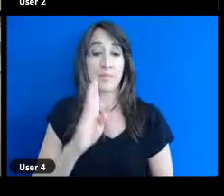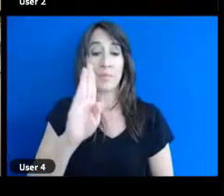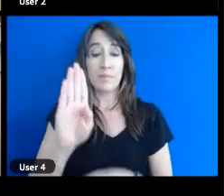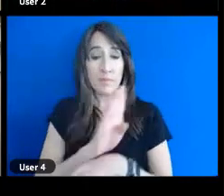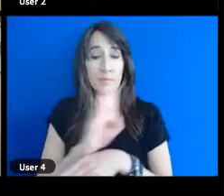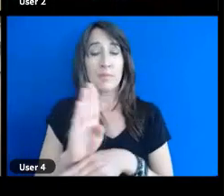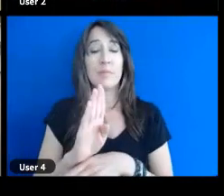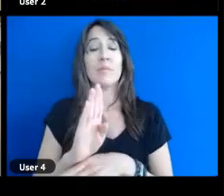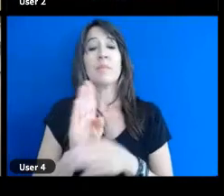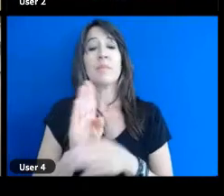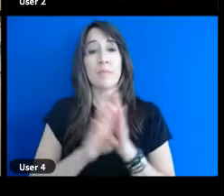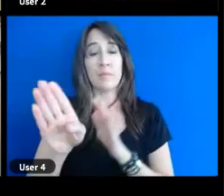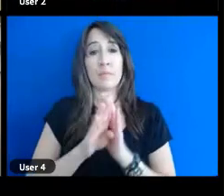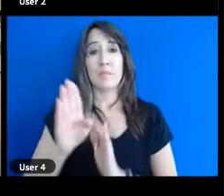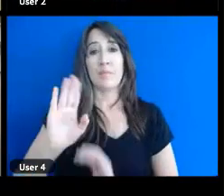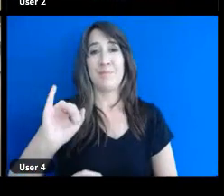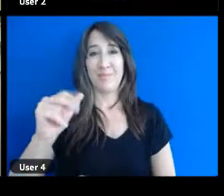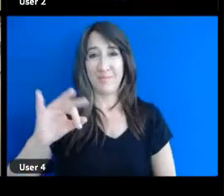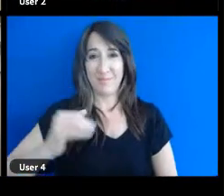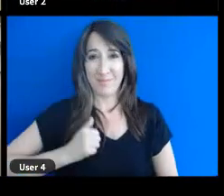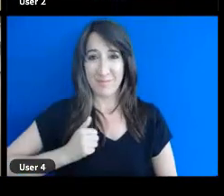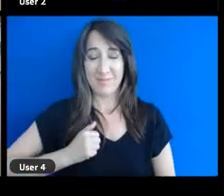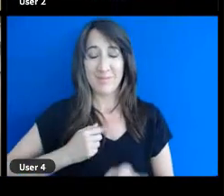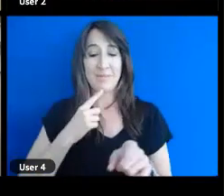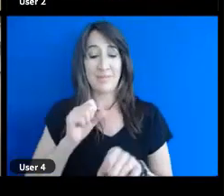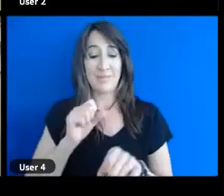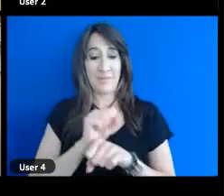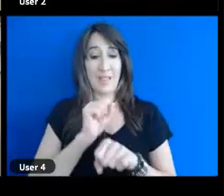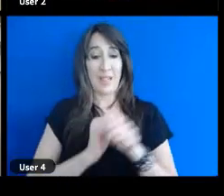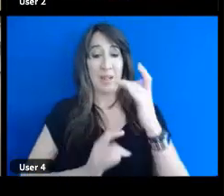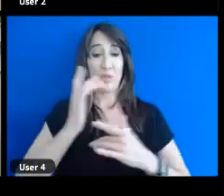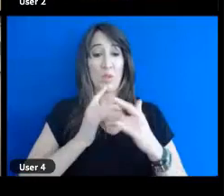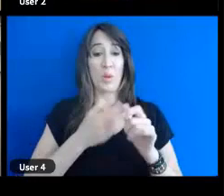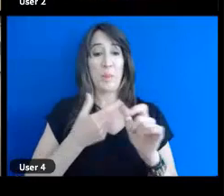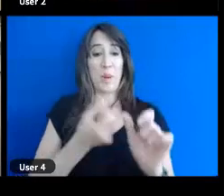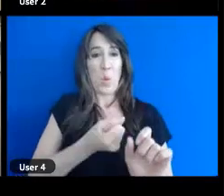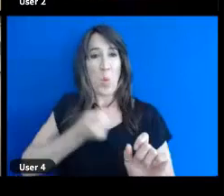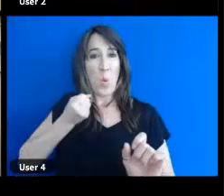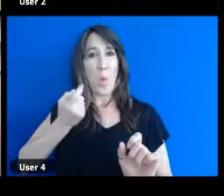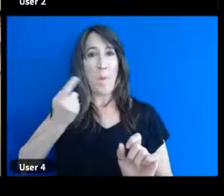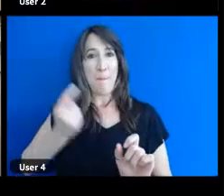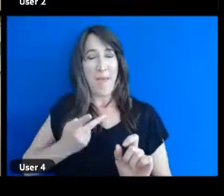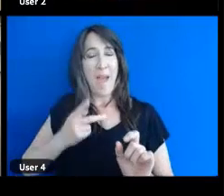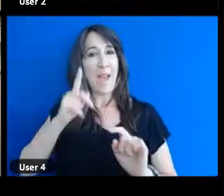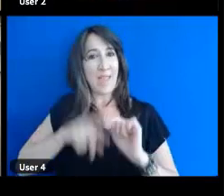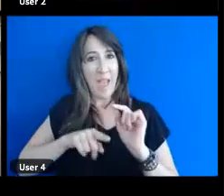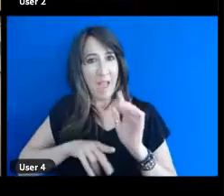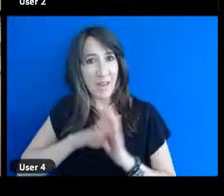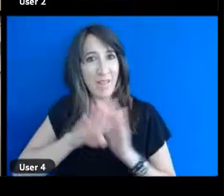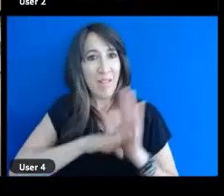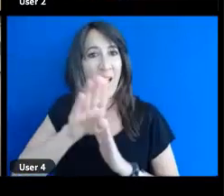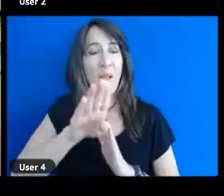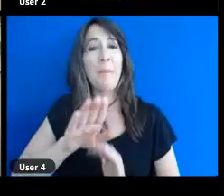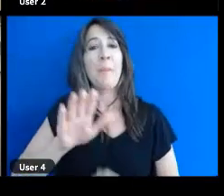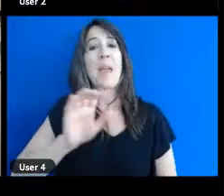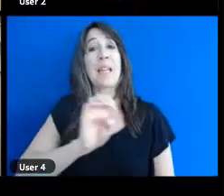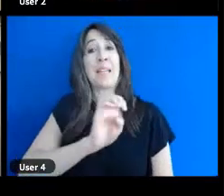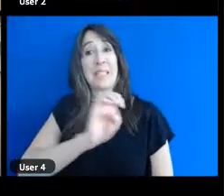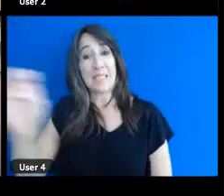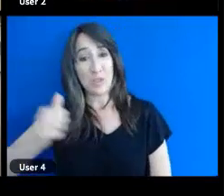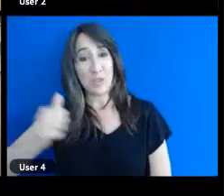2018 report by the Business Development Bank of Canada concluded that those labor shortages were holding Canadian businesses back and were